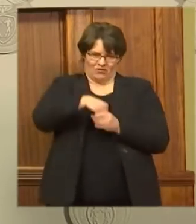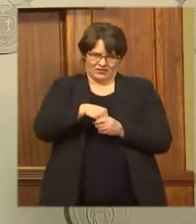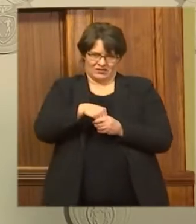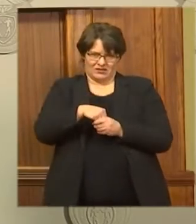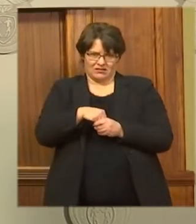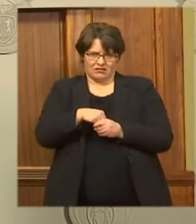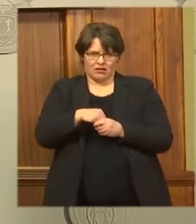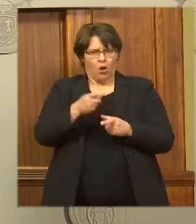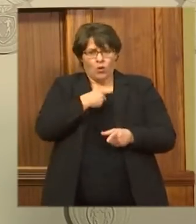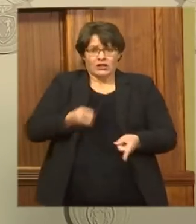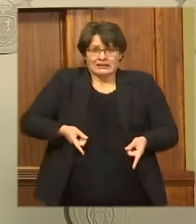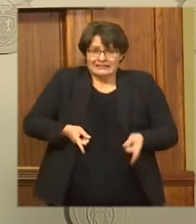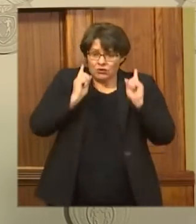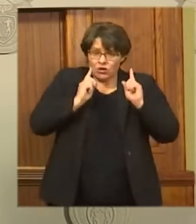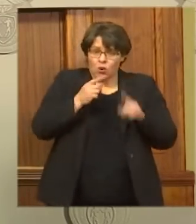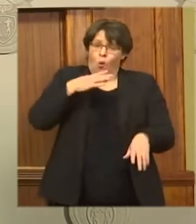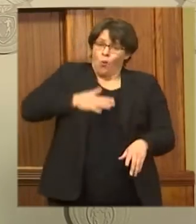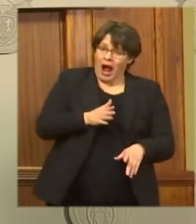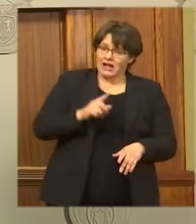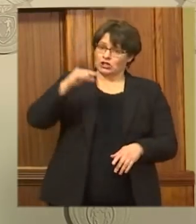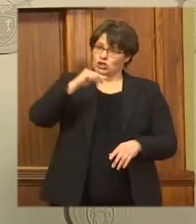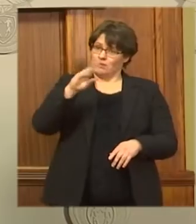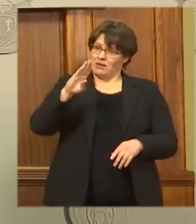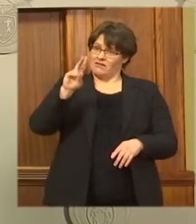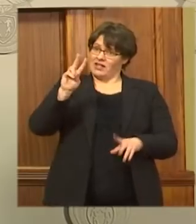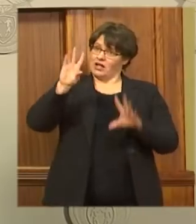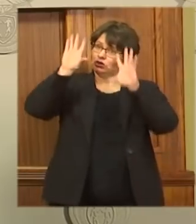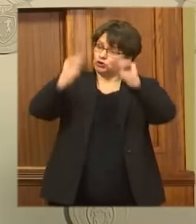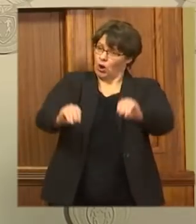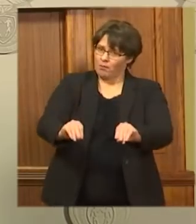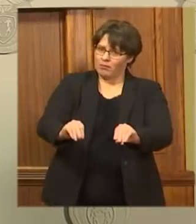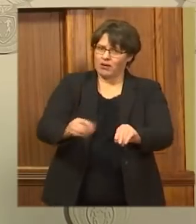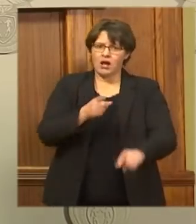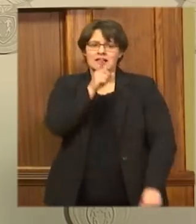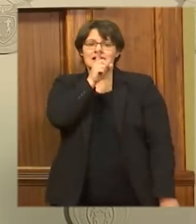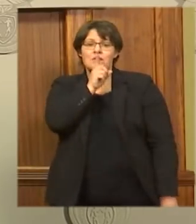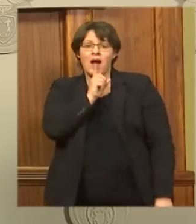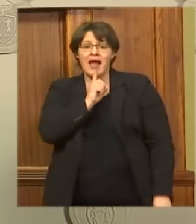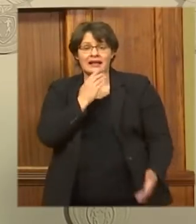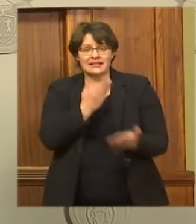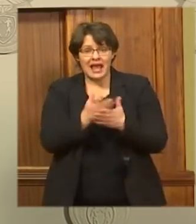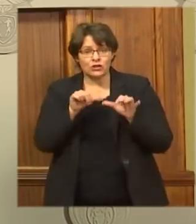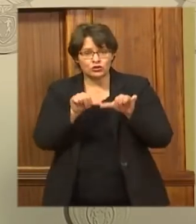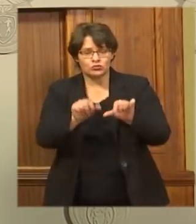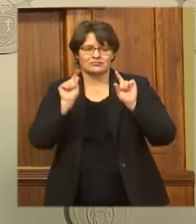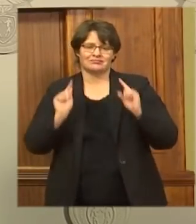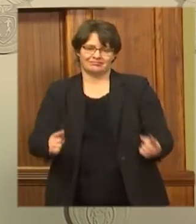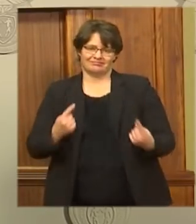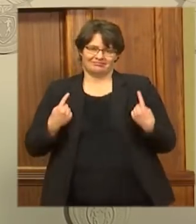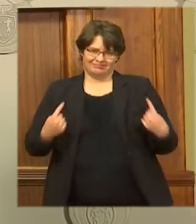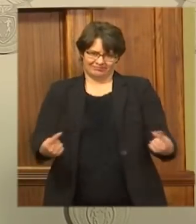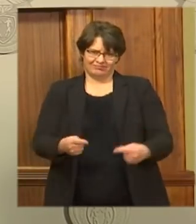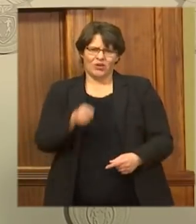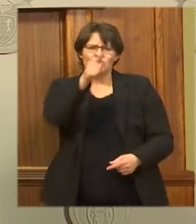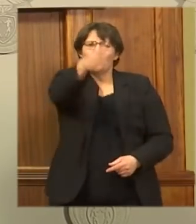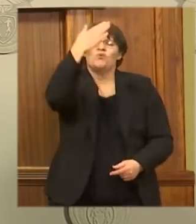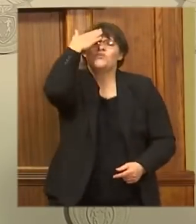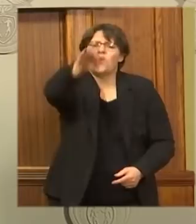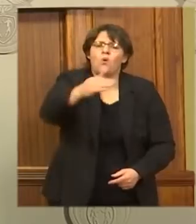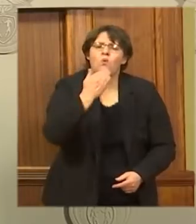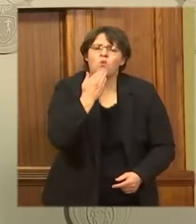ending these crimes, we cannot remain silent any longer. These perpetrators are known to